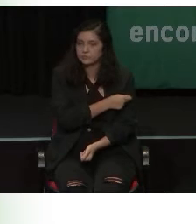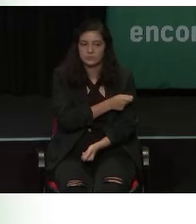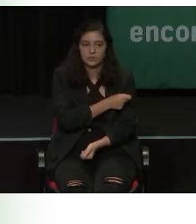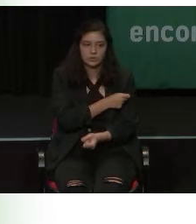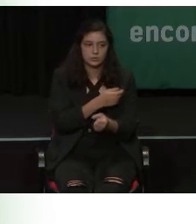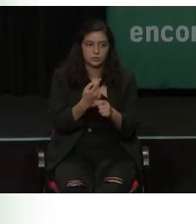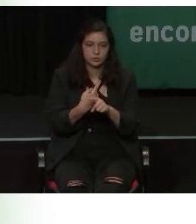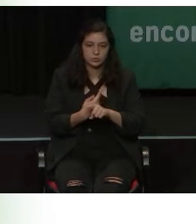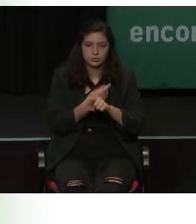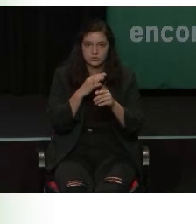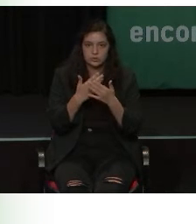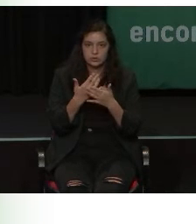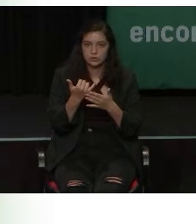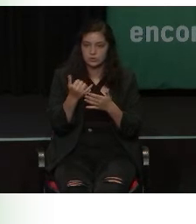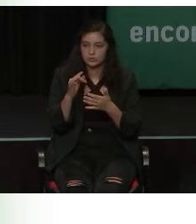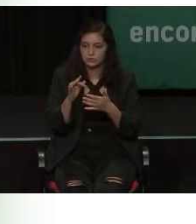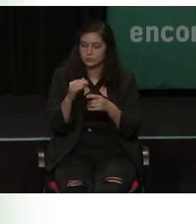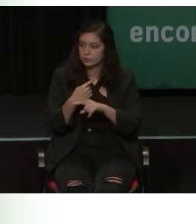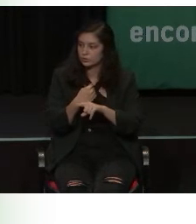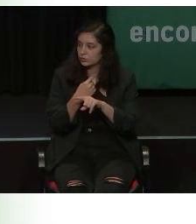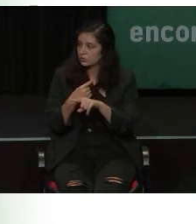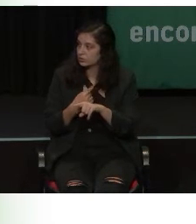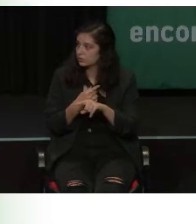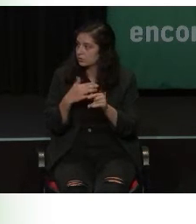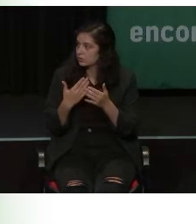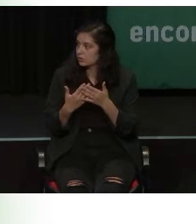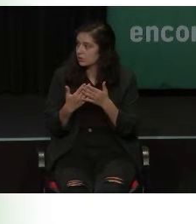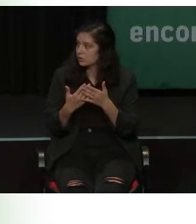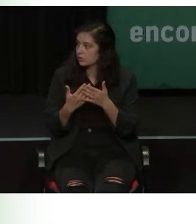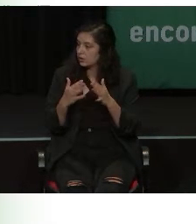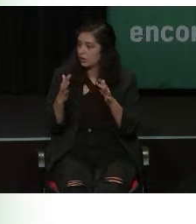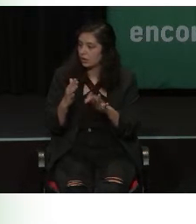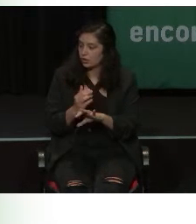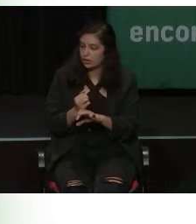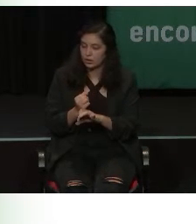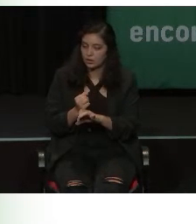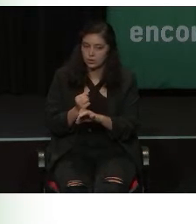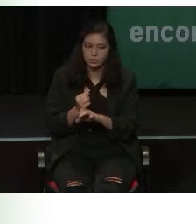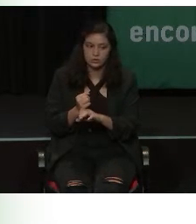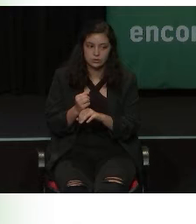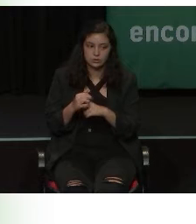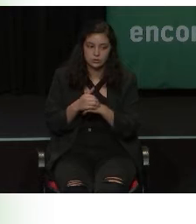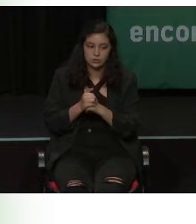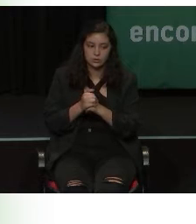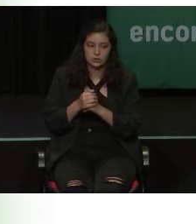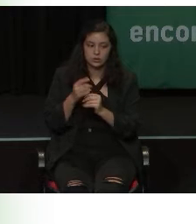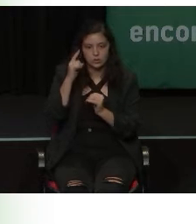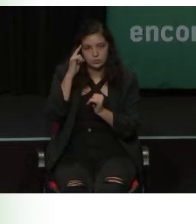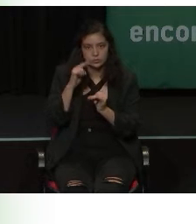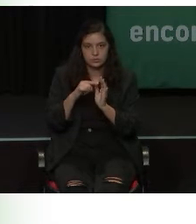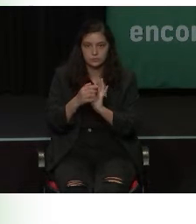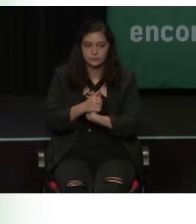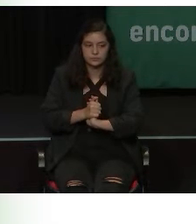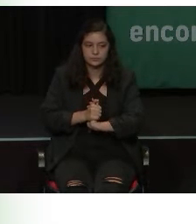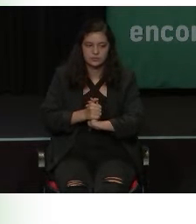campaigns to this case, or to any follow-up if it will finally be reduced to more personalized approach, for instance. So